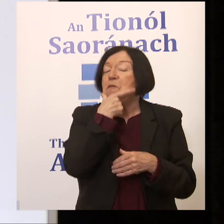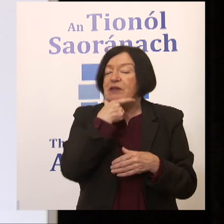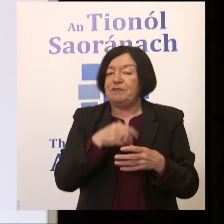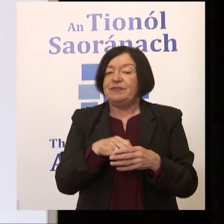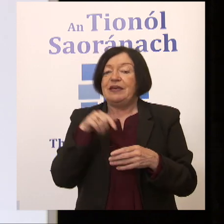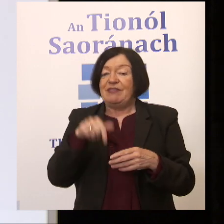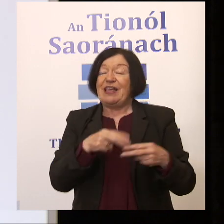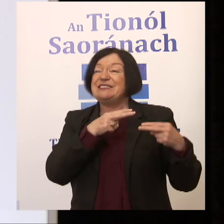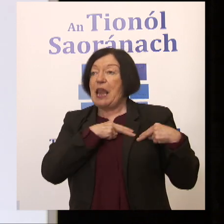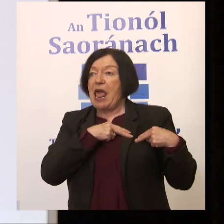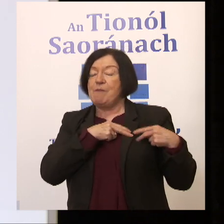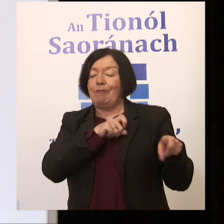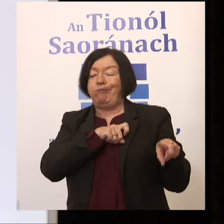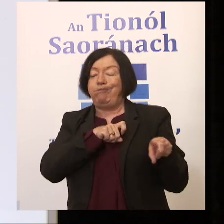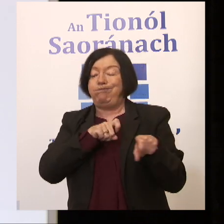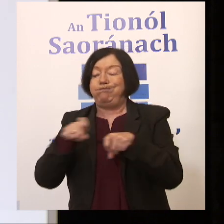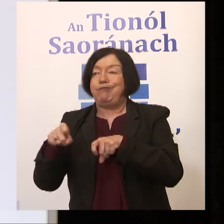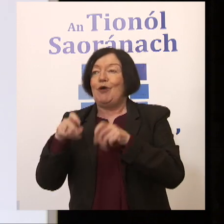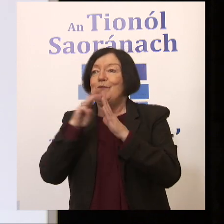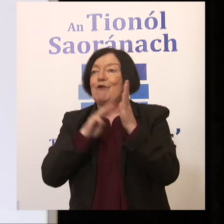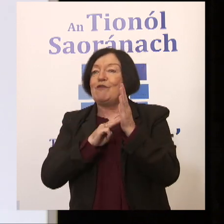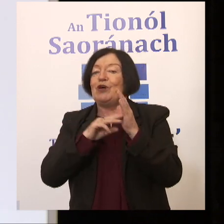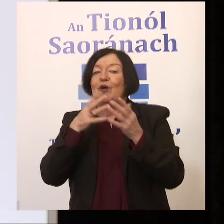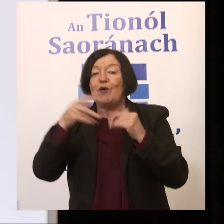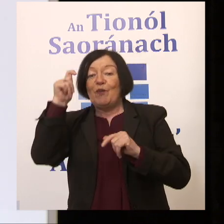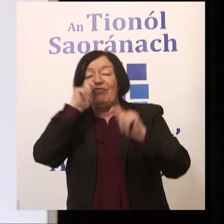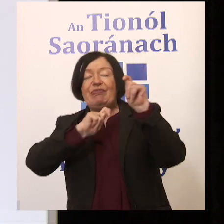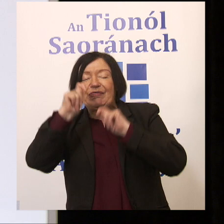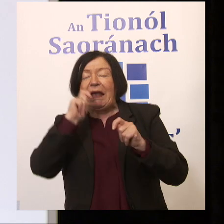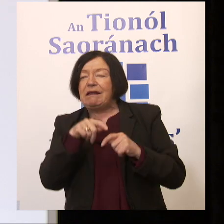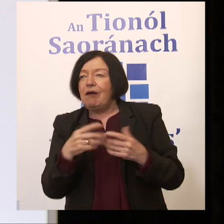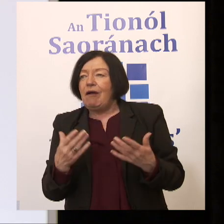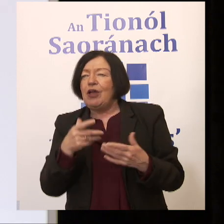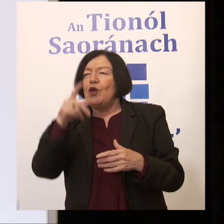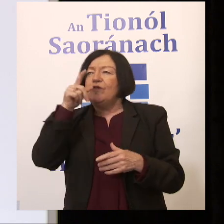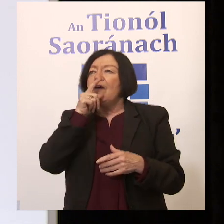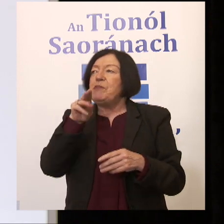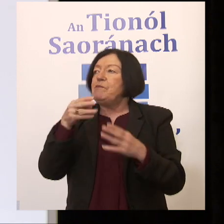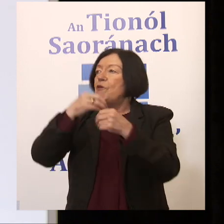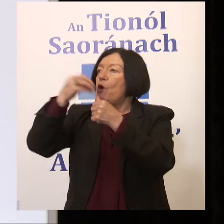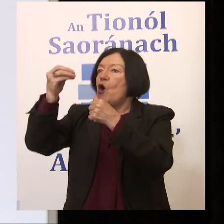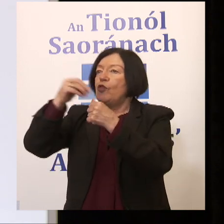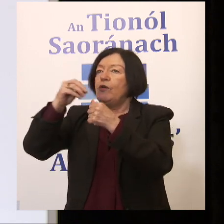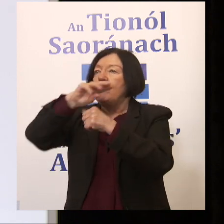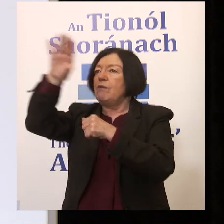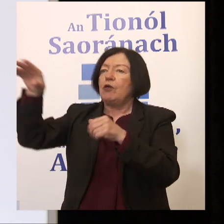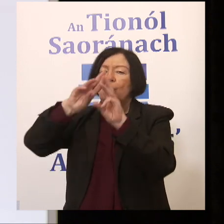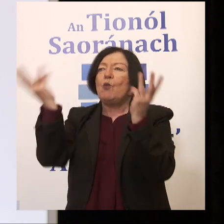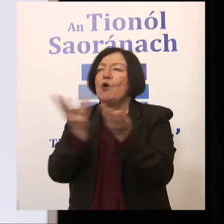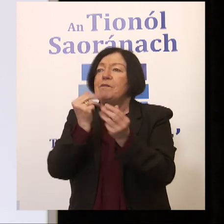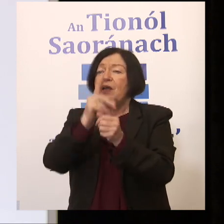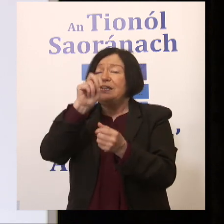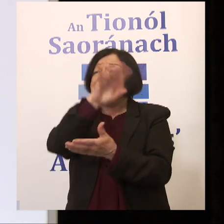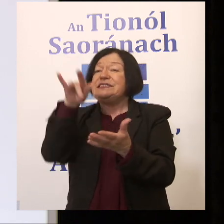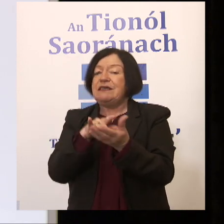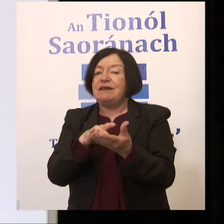that's a label that's sort of stuck to a programme of relocating. And whatever we think about that, if you talk to people from other parts of the world about